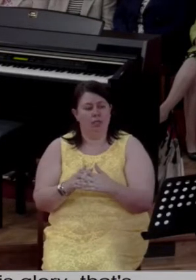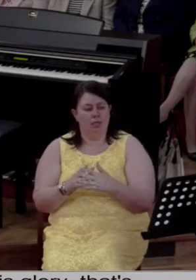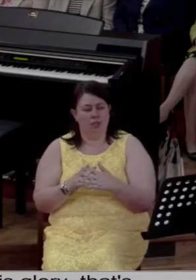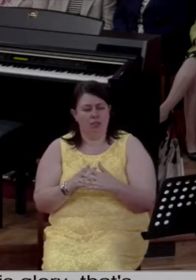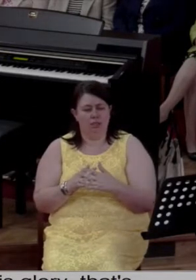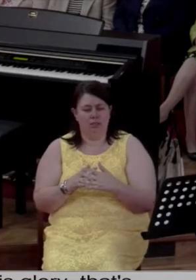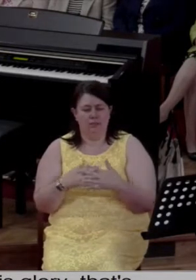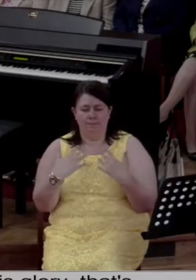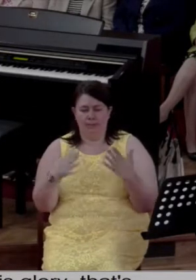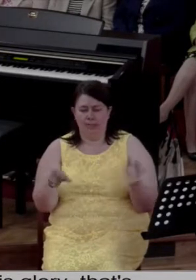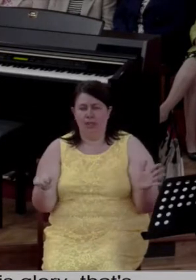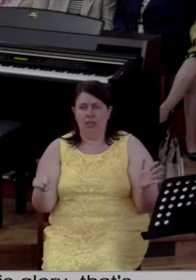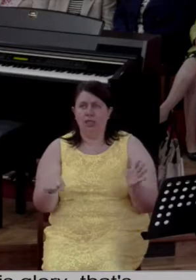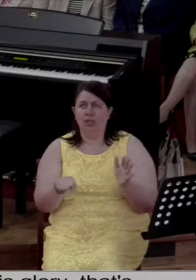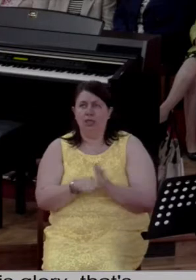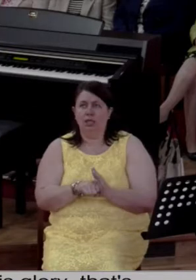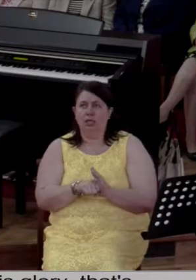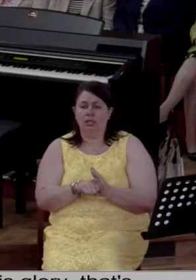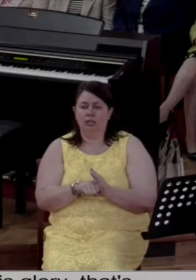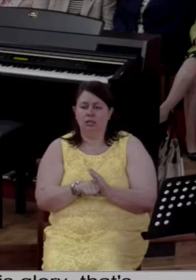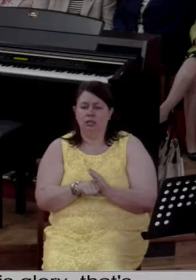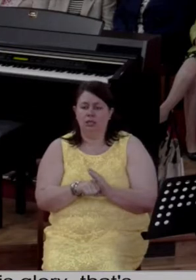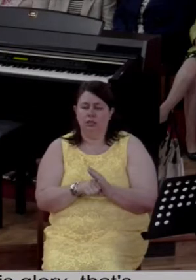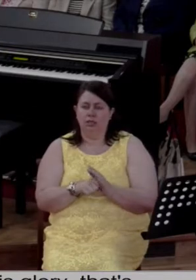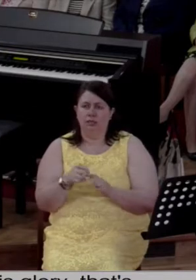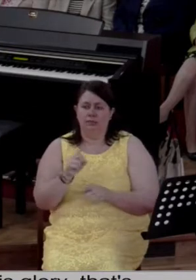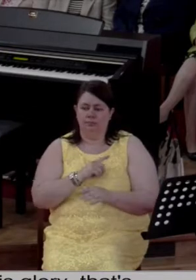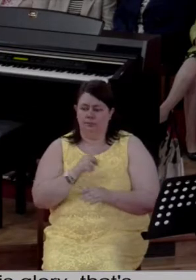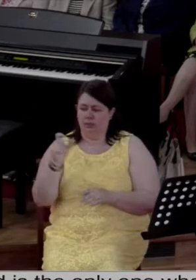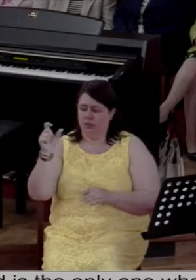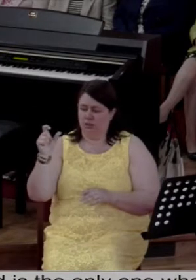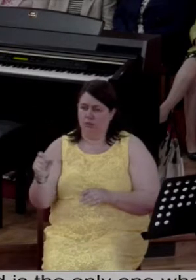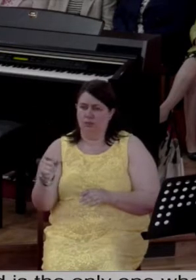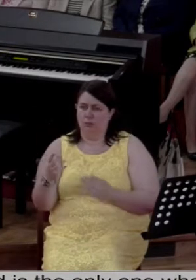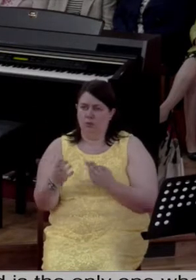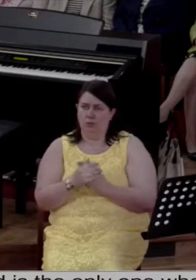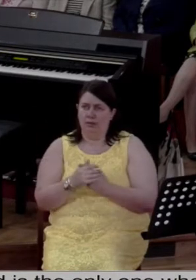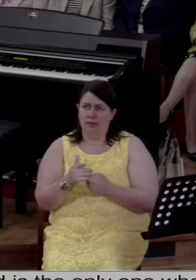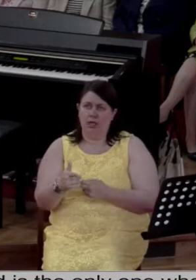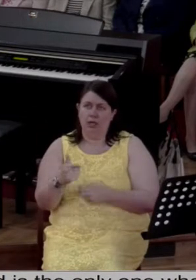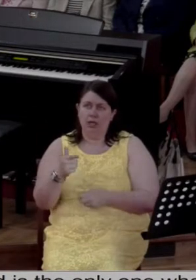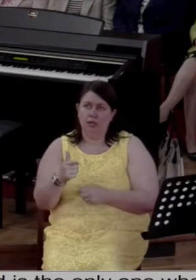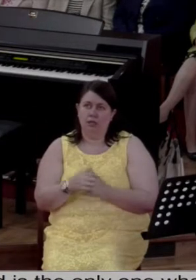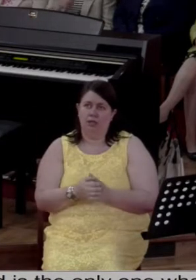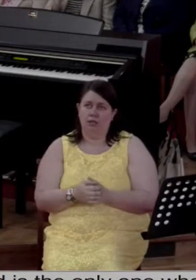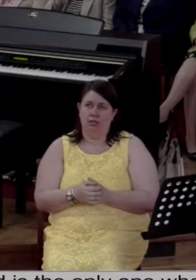being mowed down by someone carrying an automatic weapon.